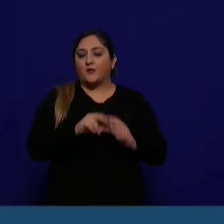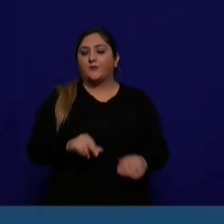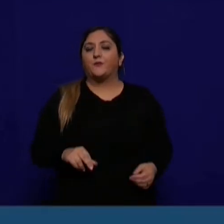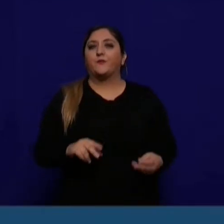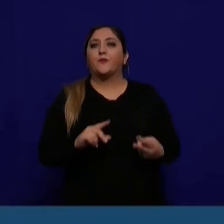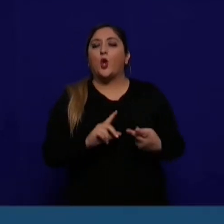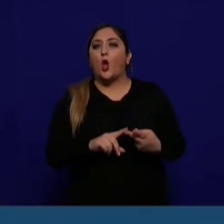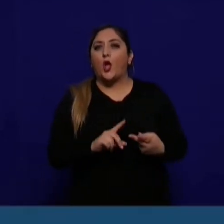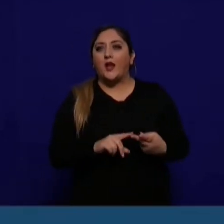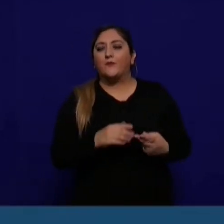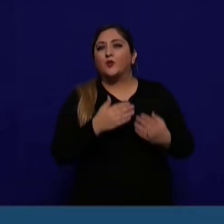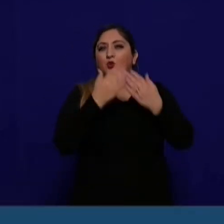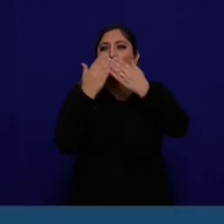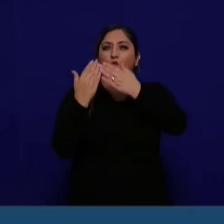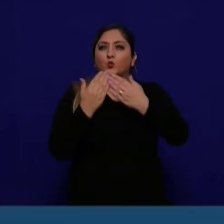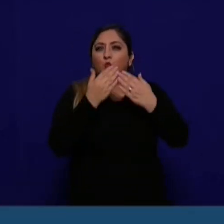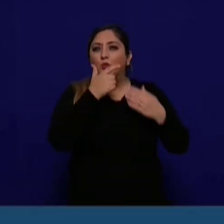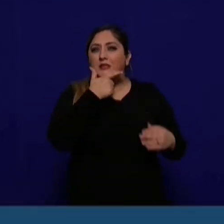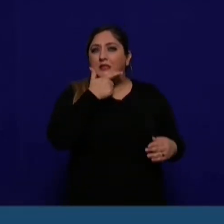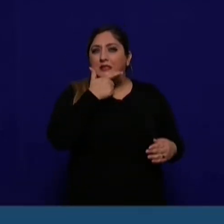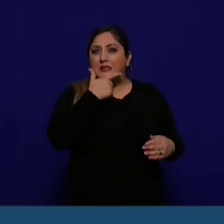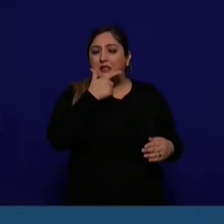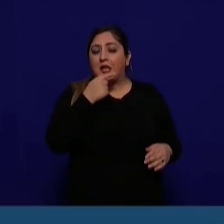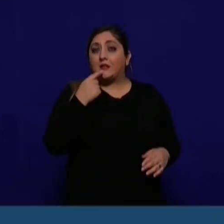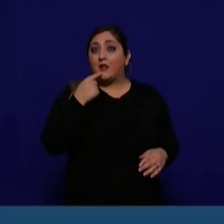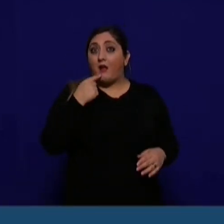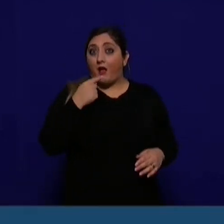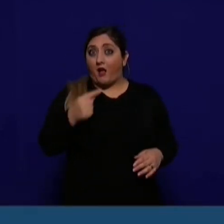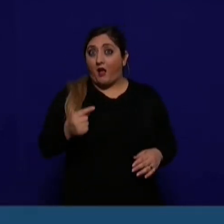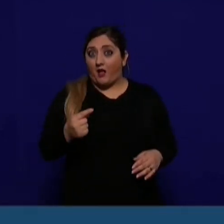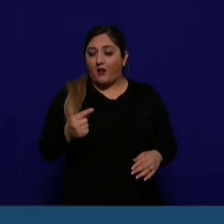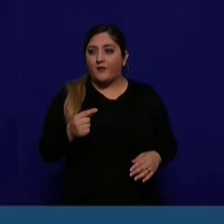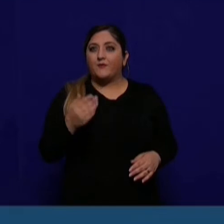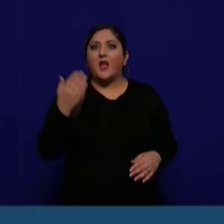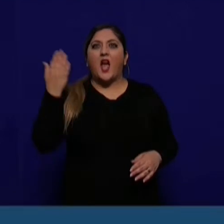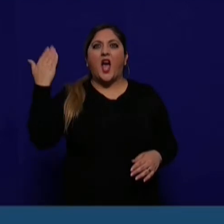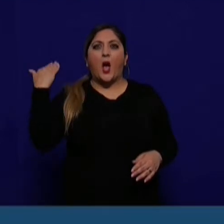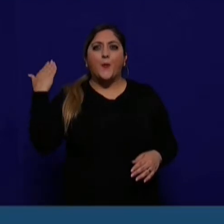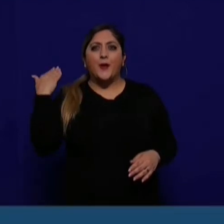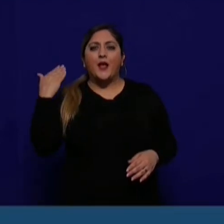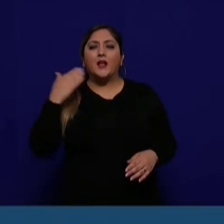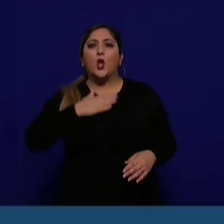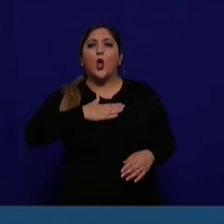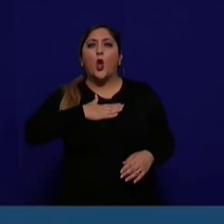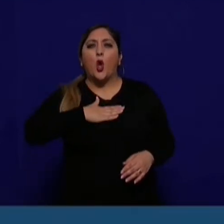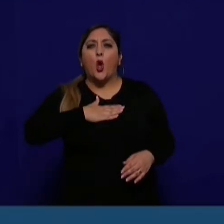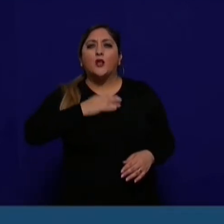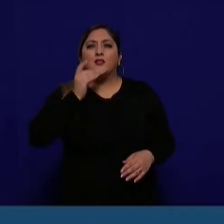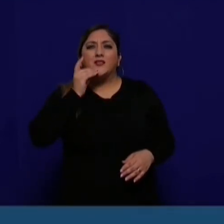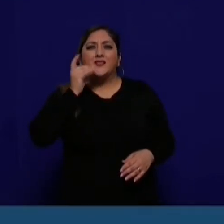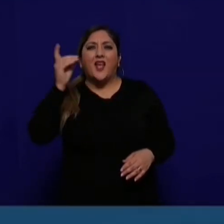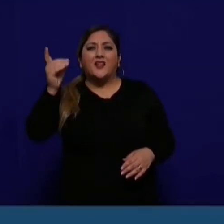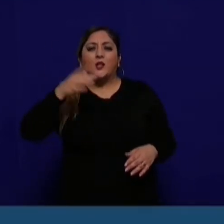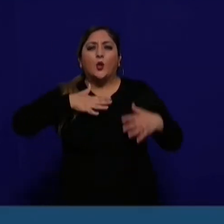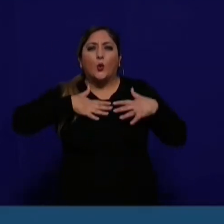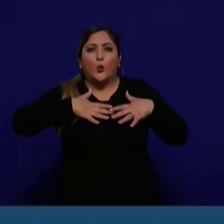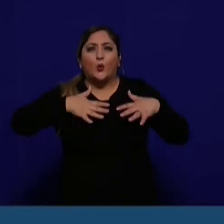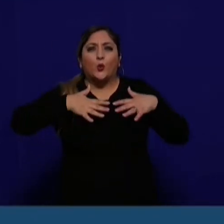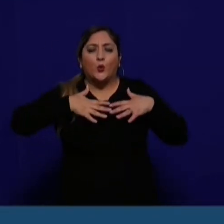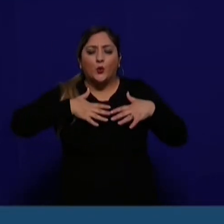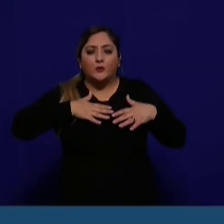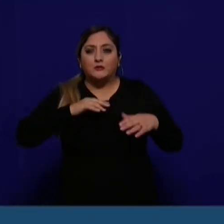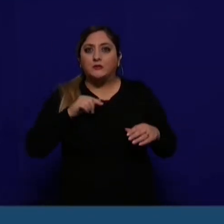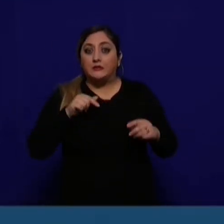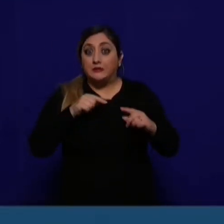infettat bil-COVID qed ikollu sintomi differenti fejn qabel kien qed ikollhom id-deni sola u tuħ ta' nifs, issa dan l-istudju qed jgħid illi